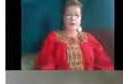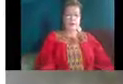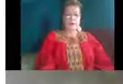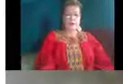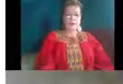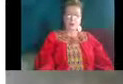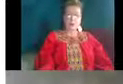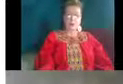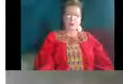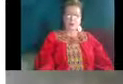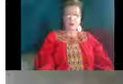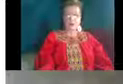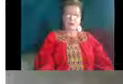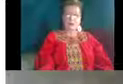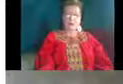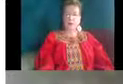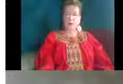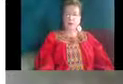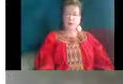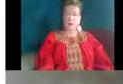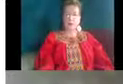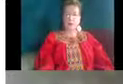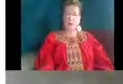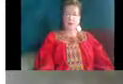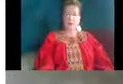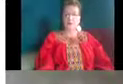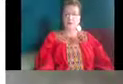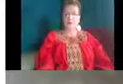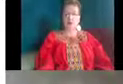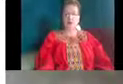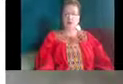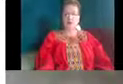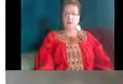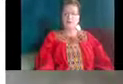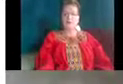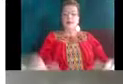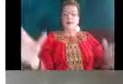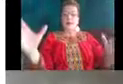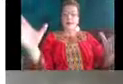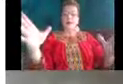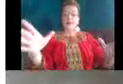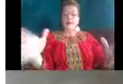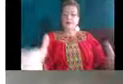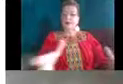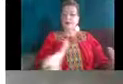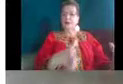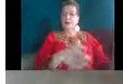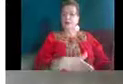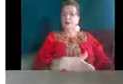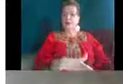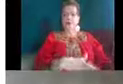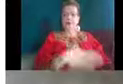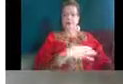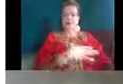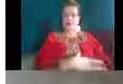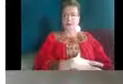now they put them on you can use them on your wrist here um and obviously if you